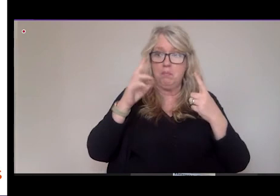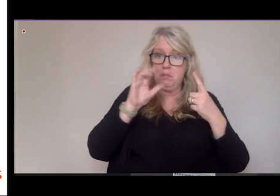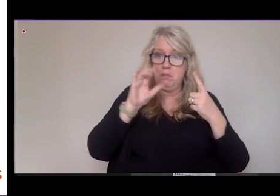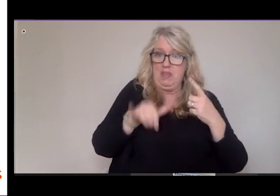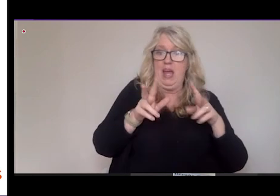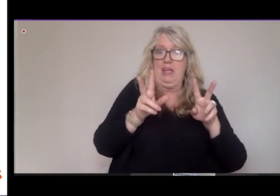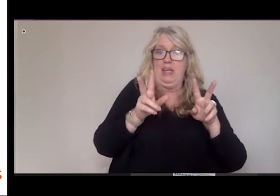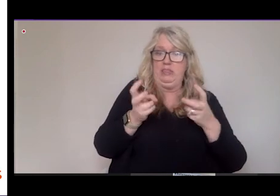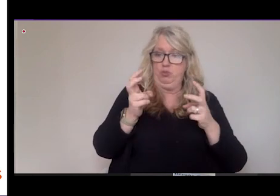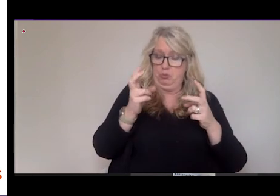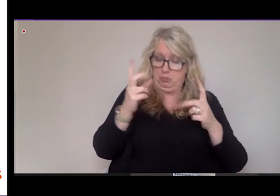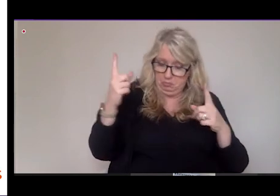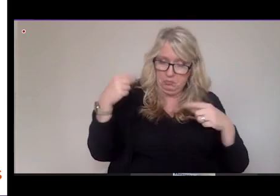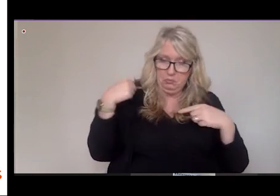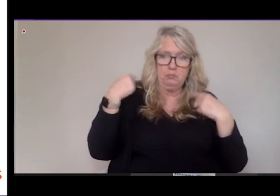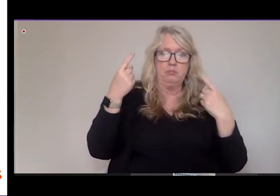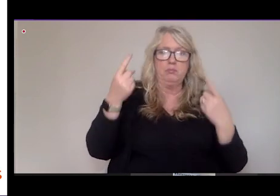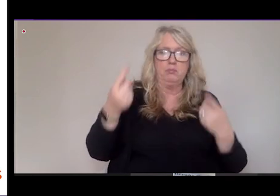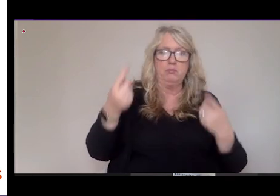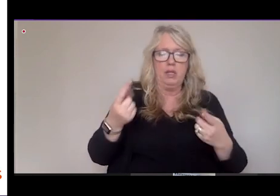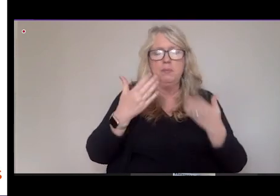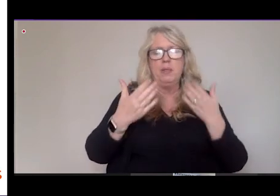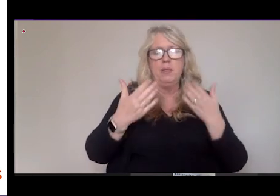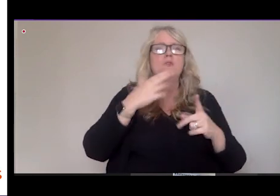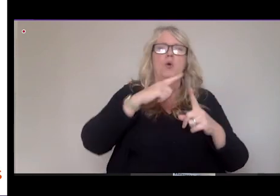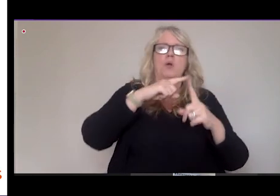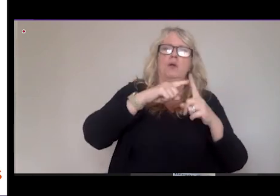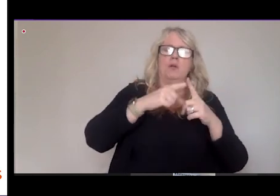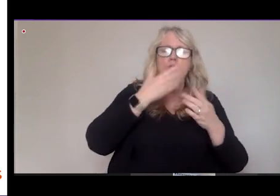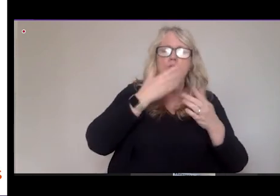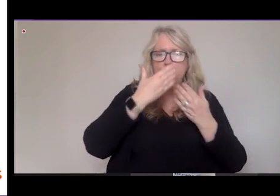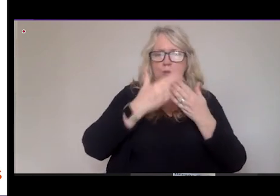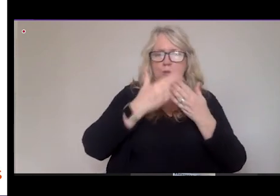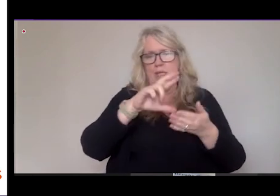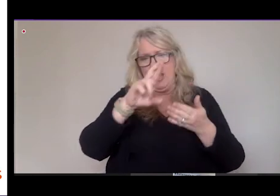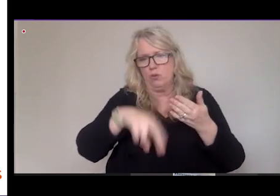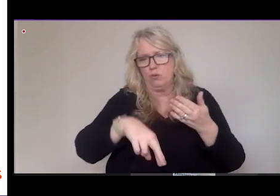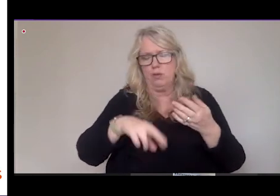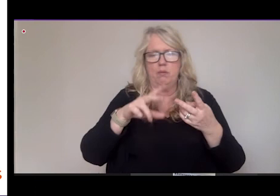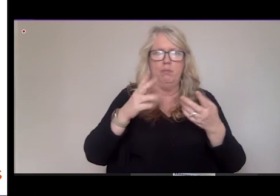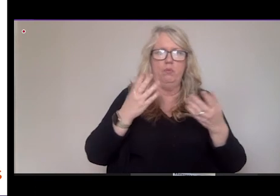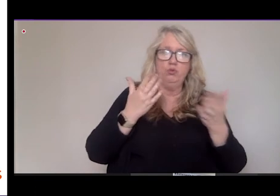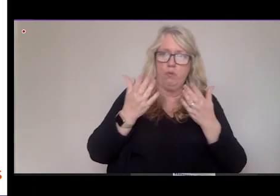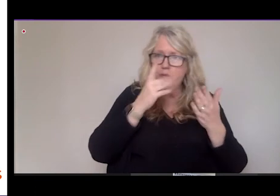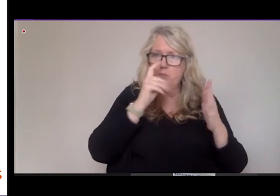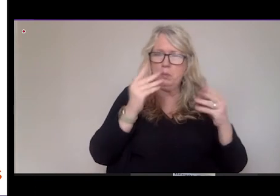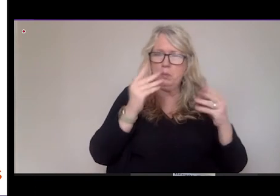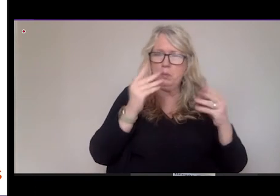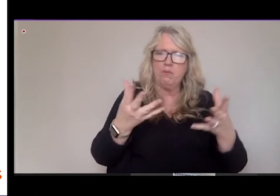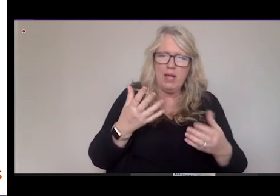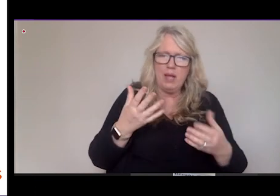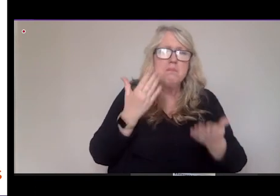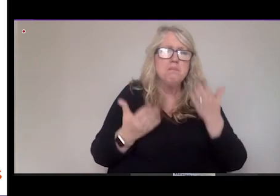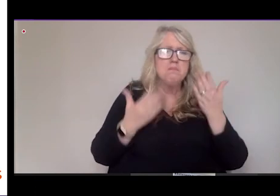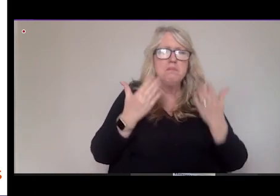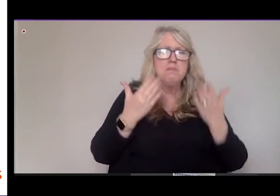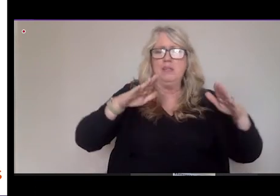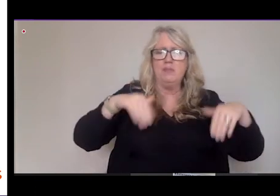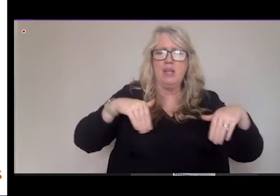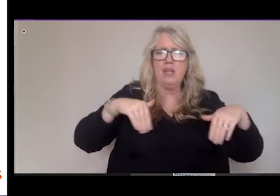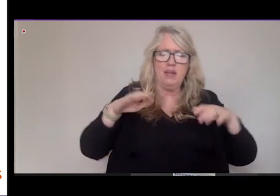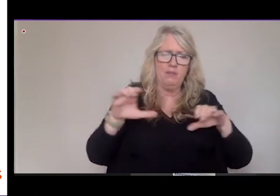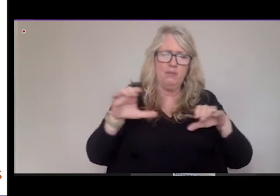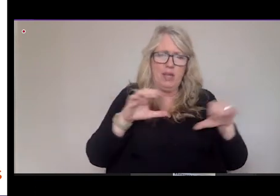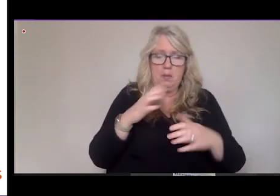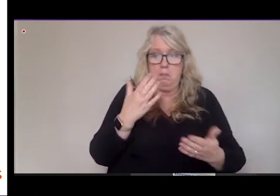Maybe it's been an issue for you to realize good outcomes for the people you work with or the services you provide,